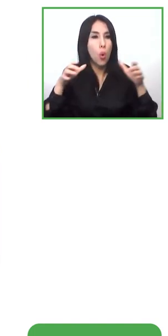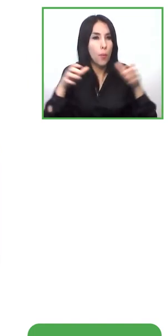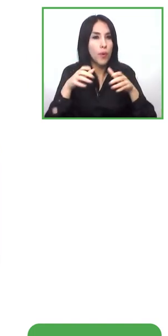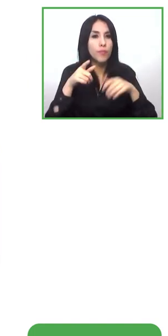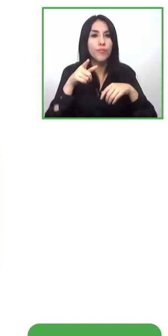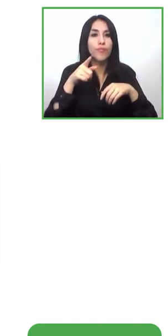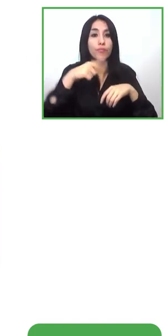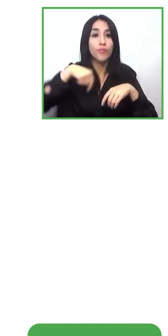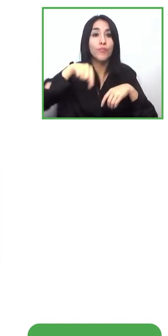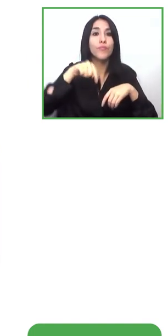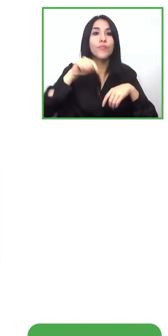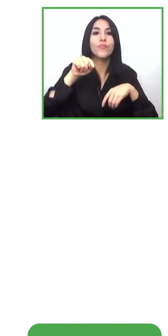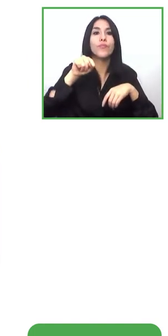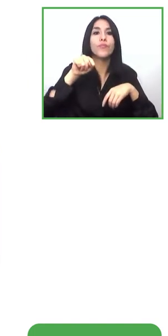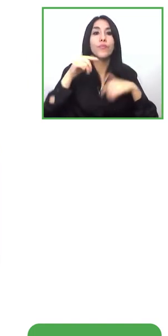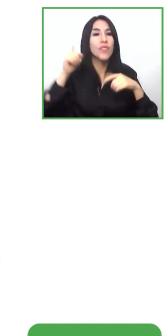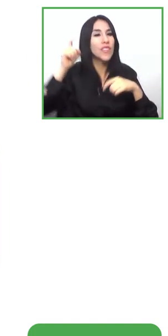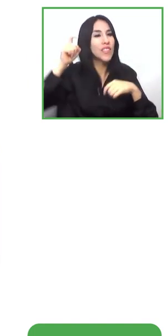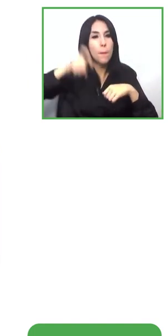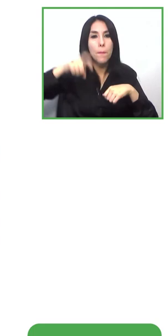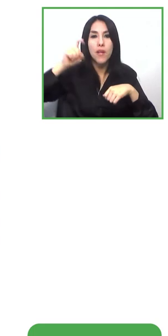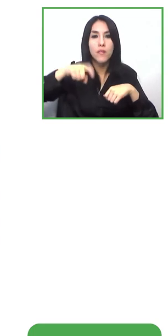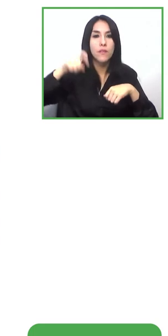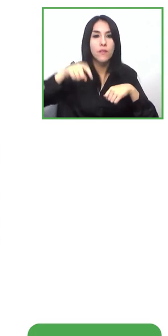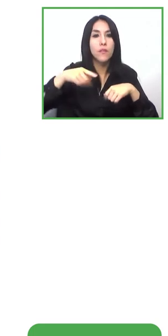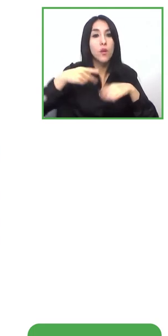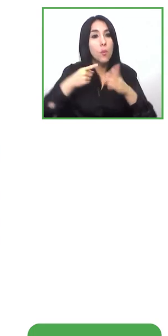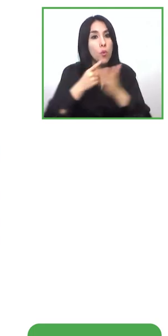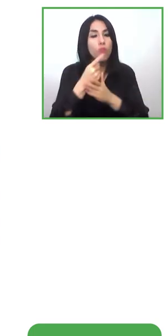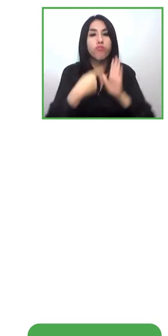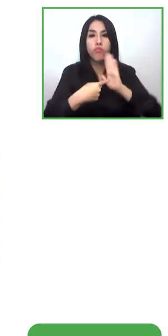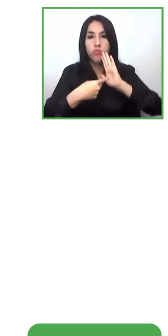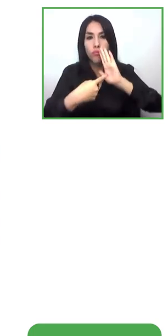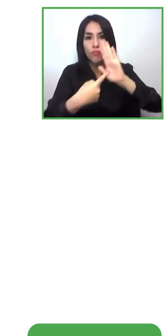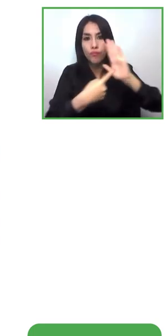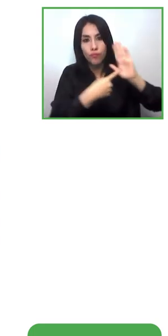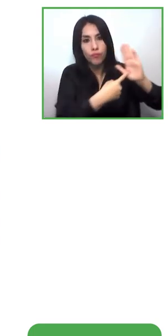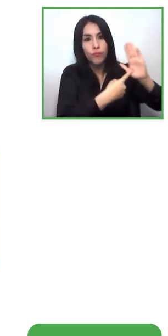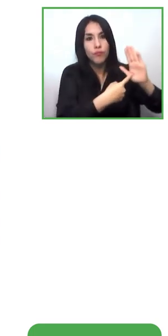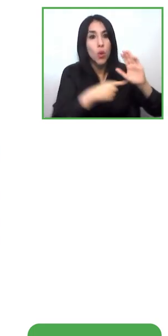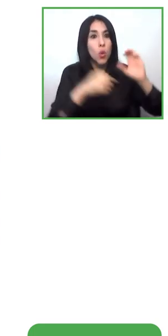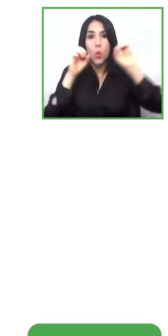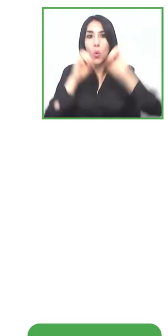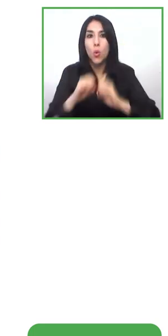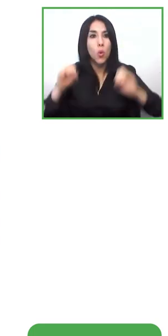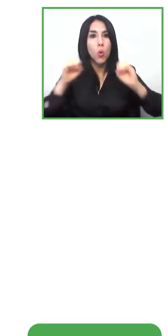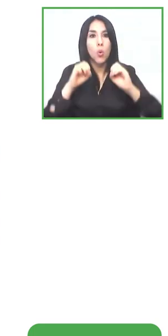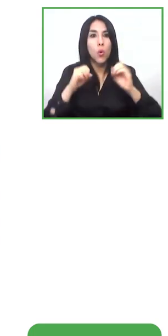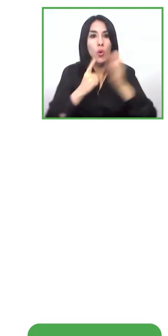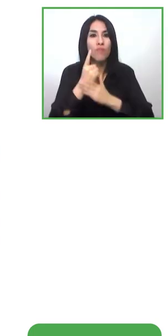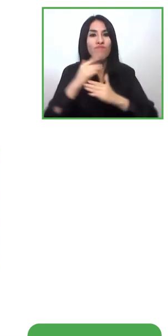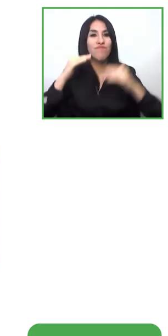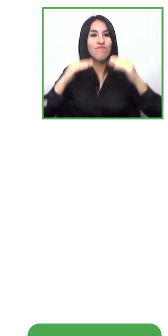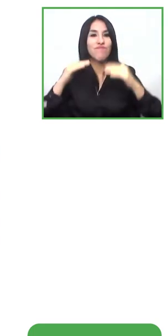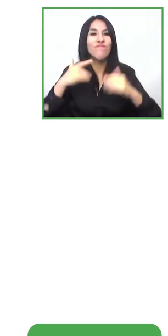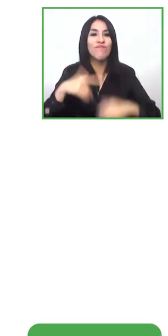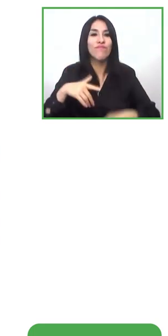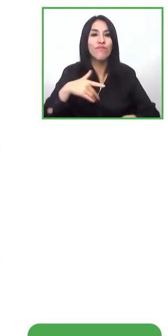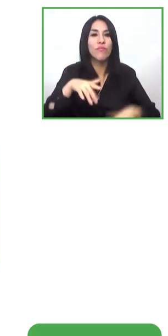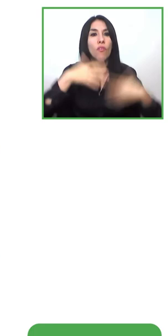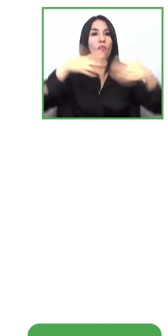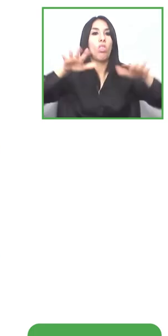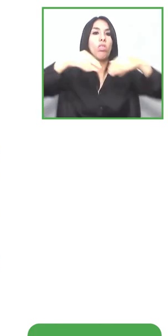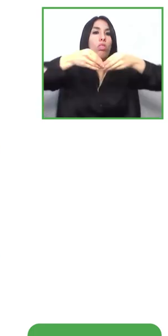Muchísimas gracias. Es muy, muy importante, justamente. Thank you so much. It is very important to